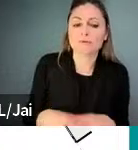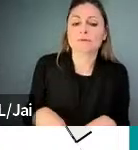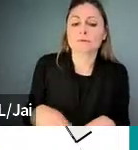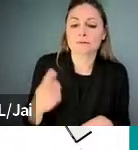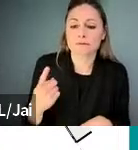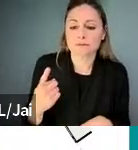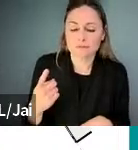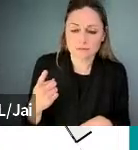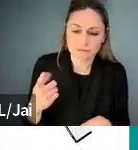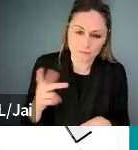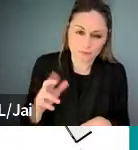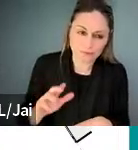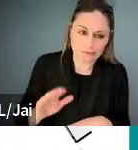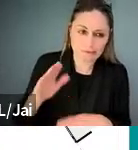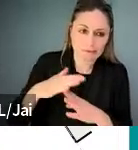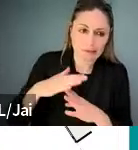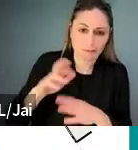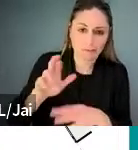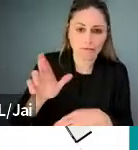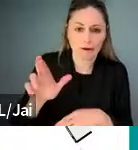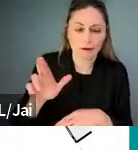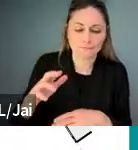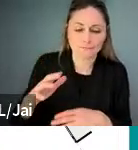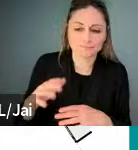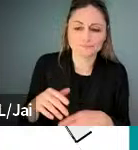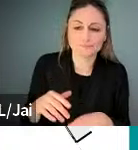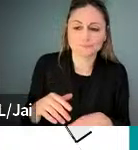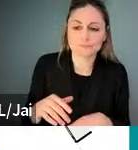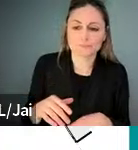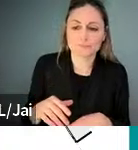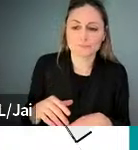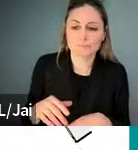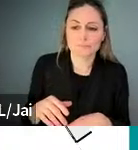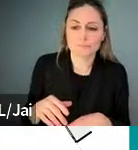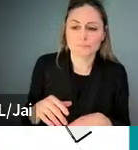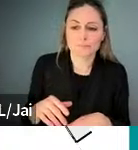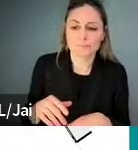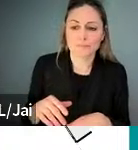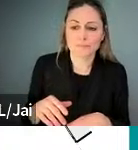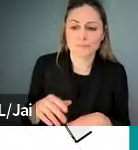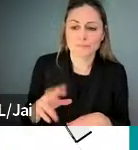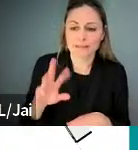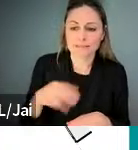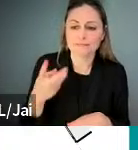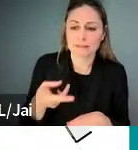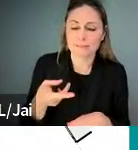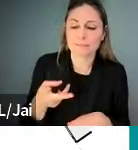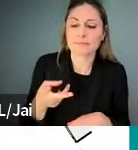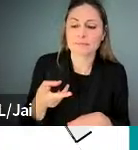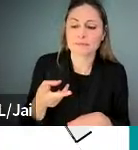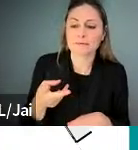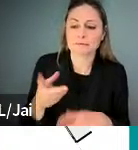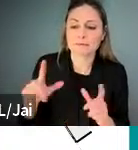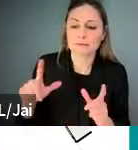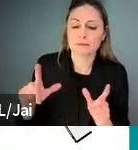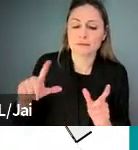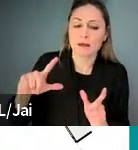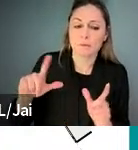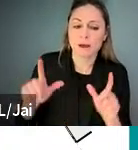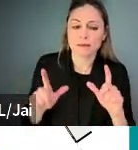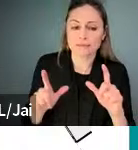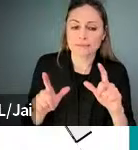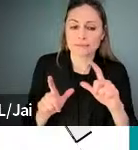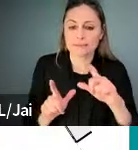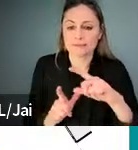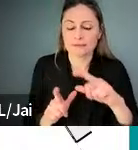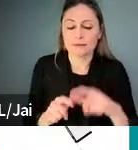actually sort of upper right angle there, but so it's flipped clockwise from that image